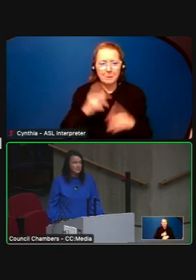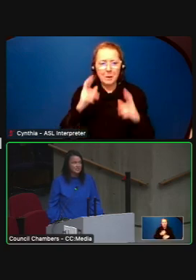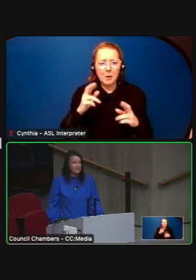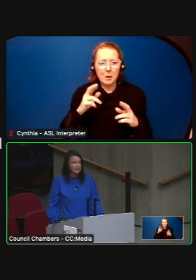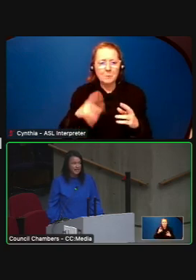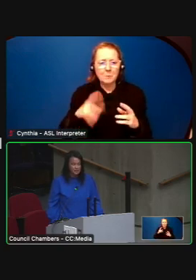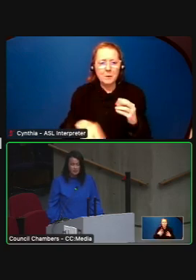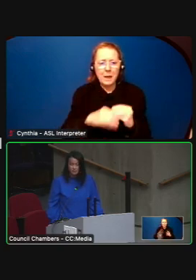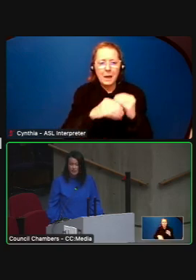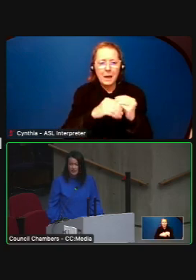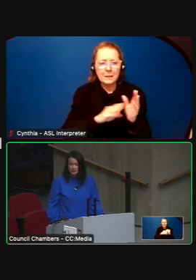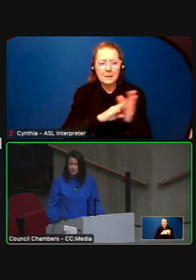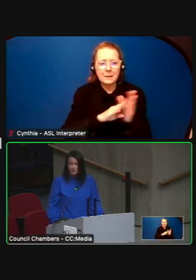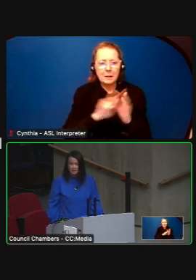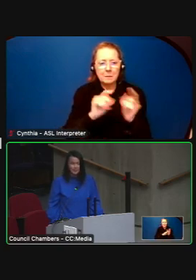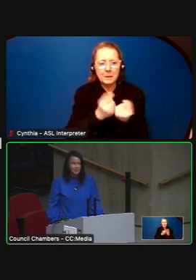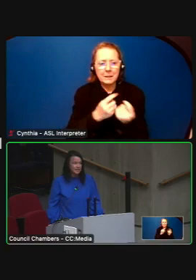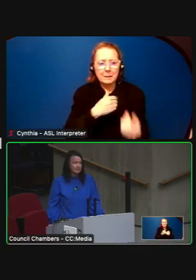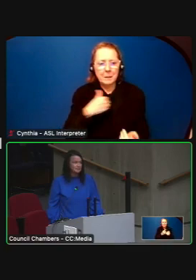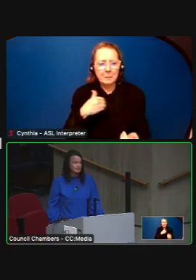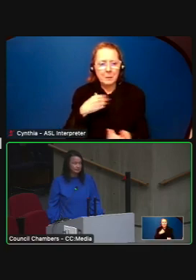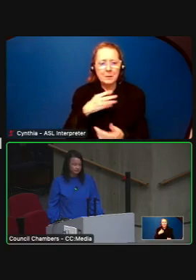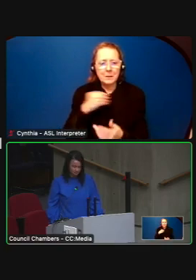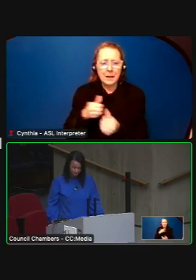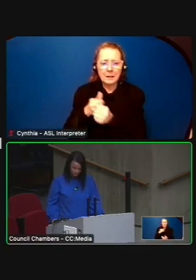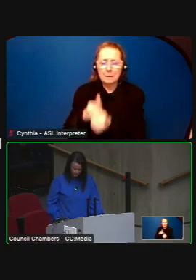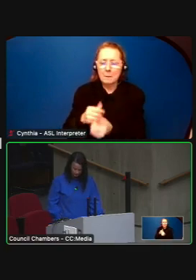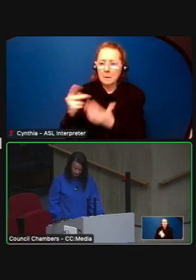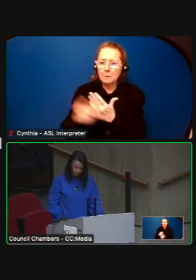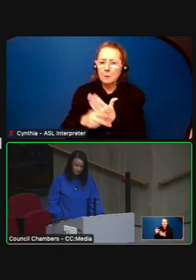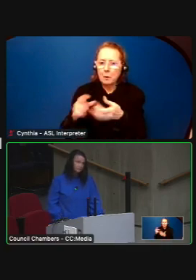members and a compliance program coordinator.